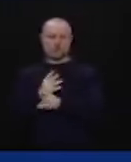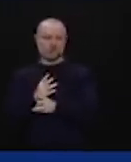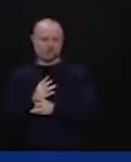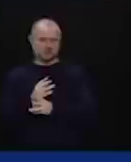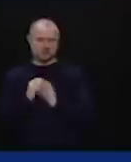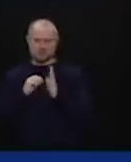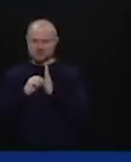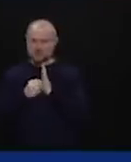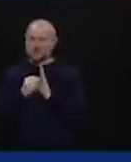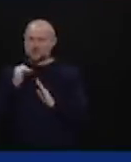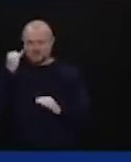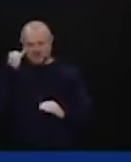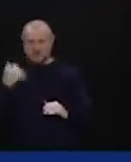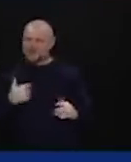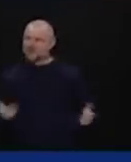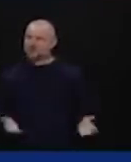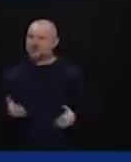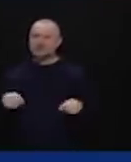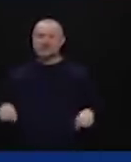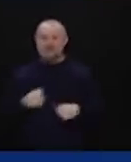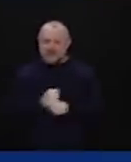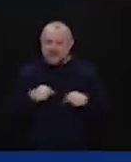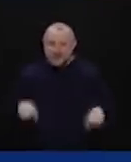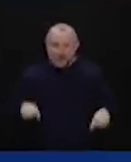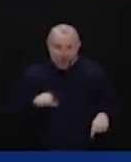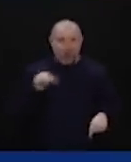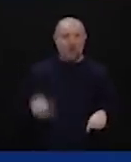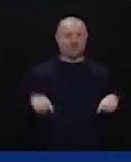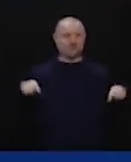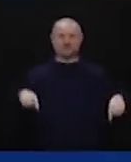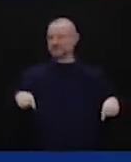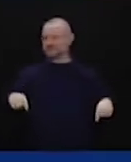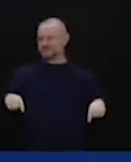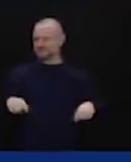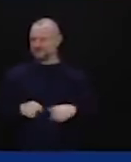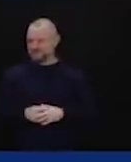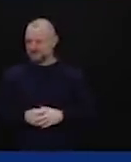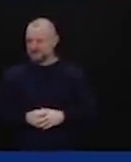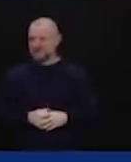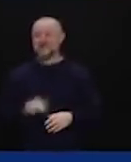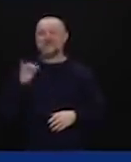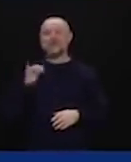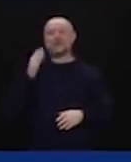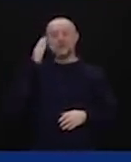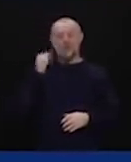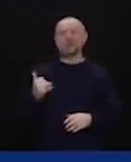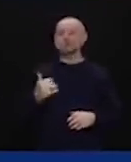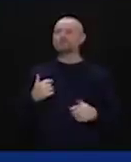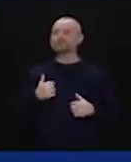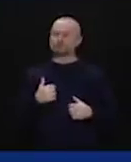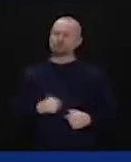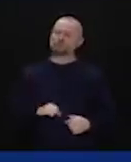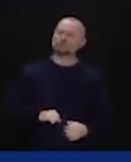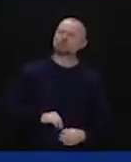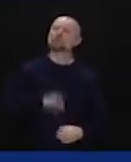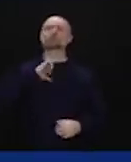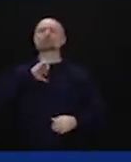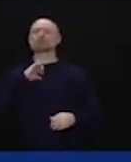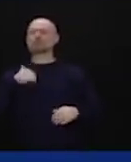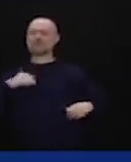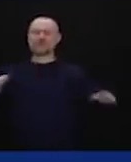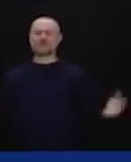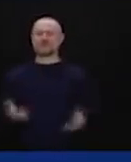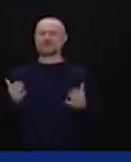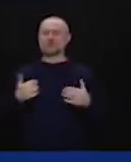world, developed right here in the Capital Region. That's why we are so proud of what's happened here, and we have